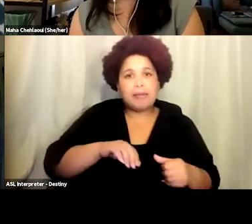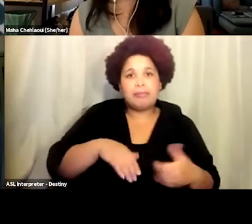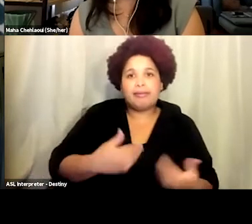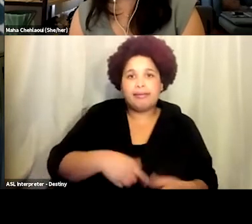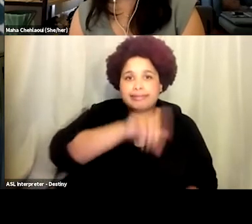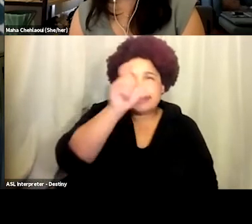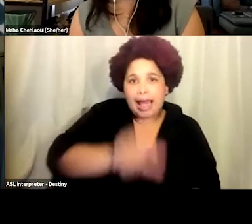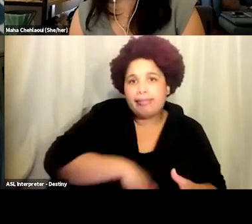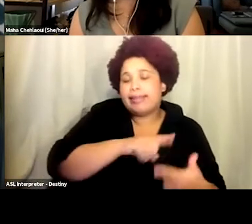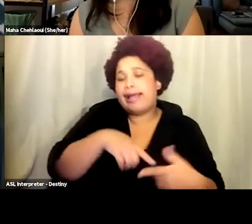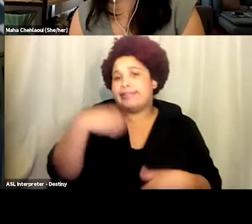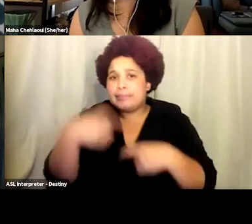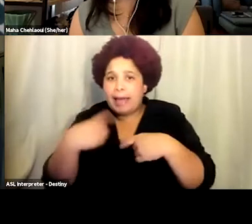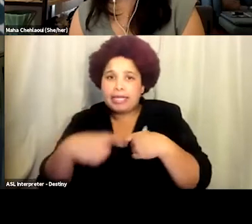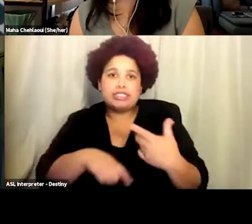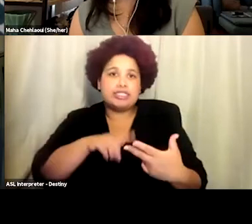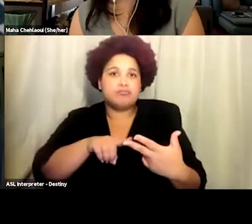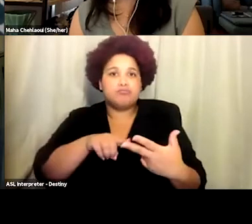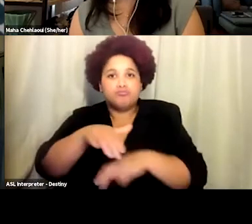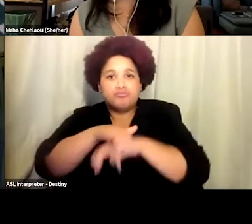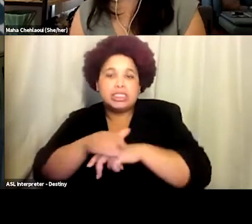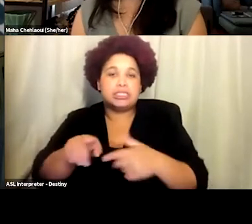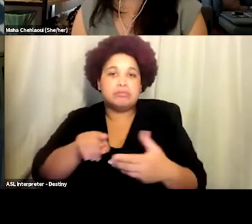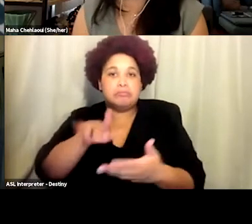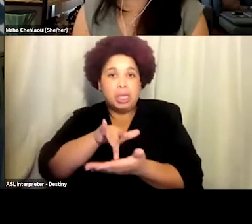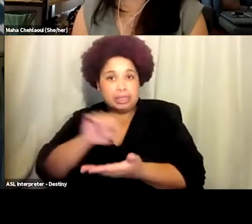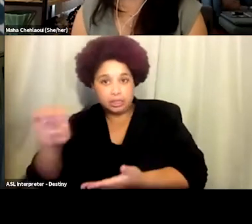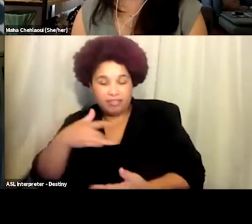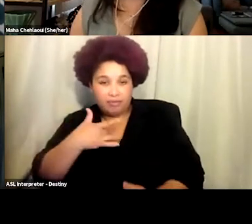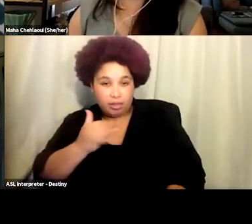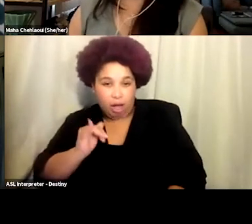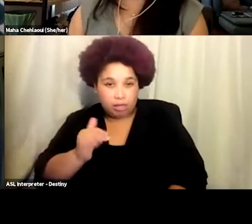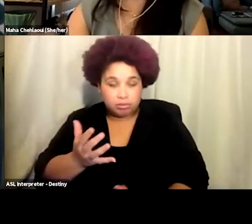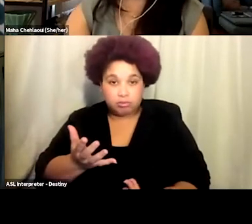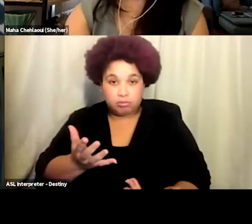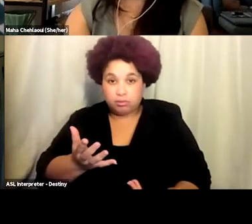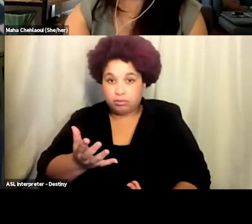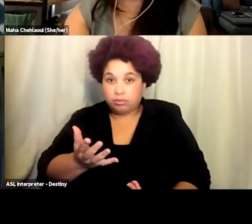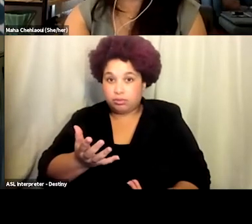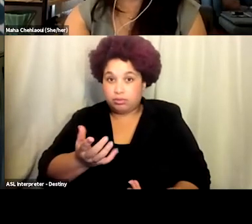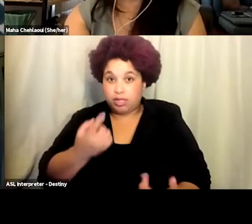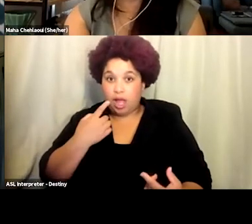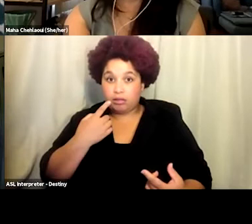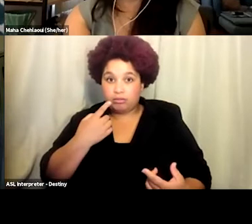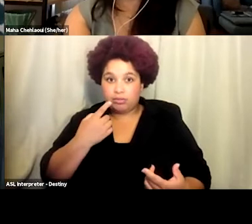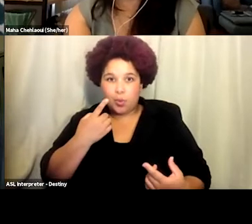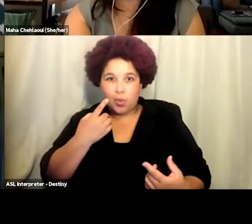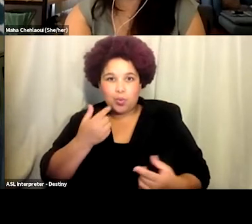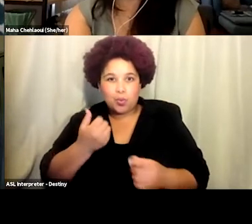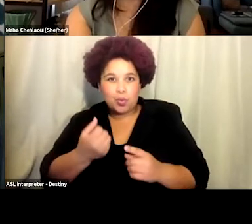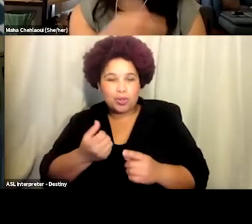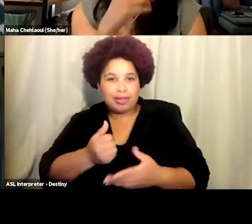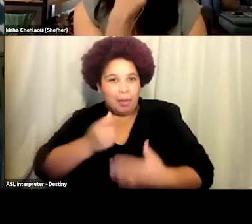Spanish and British and Middle Eastern? Do we feel like that's, you know, working for us? How do we answer fans